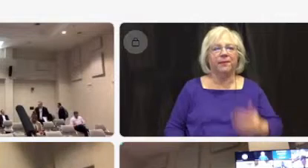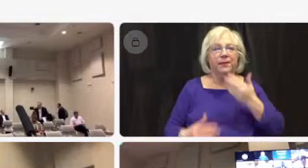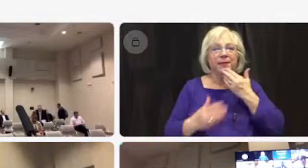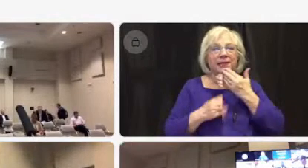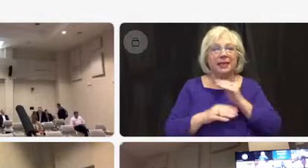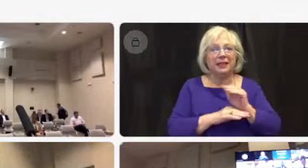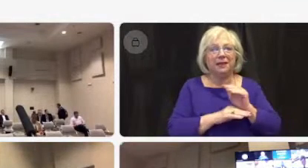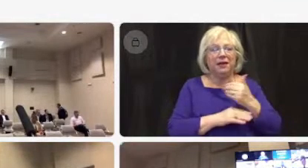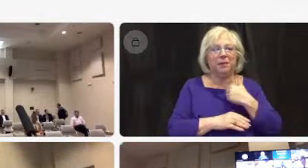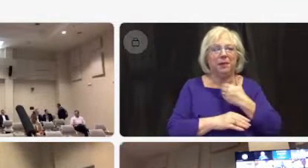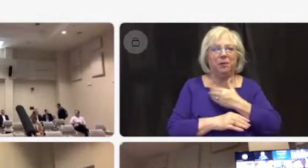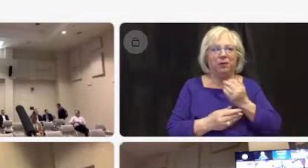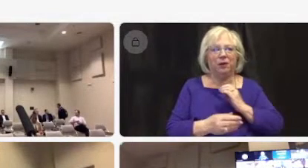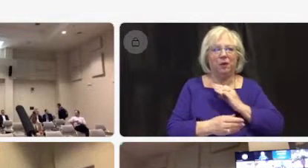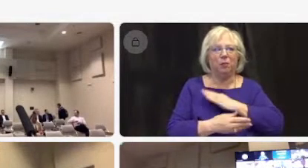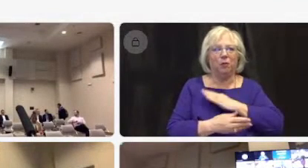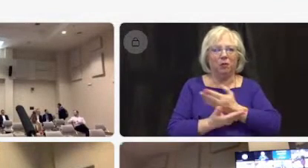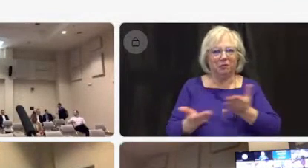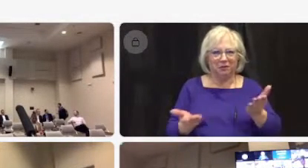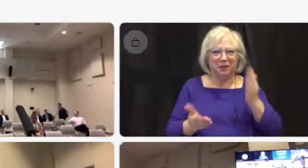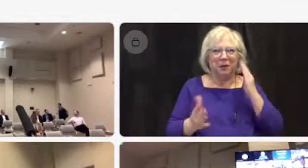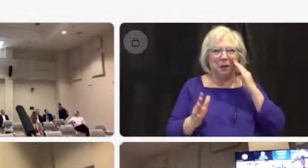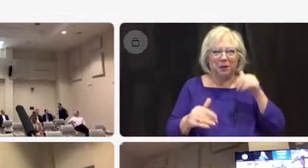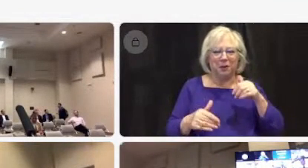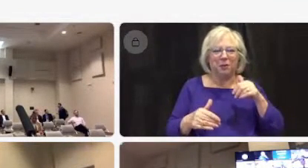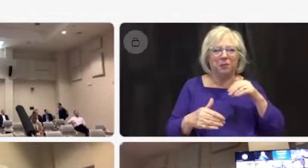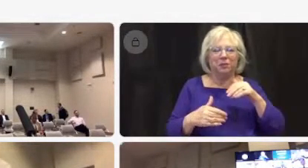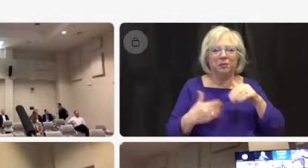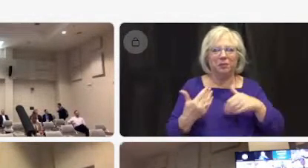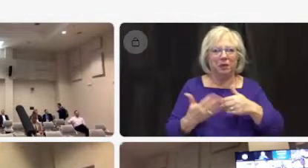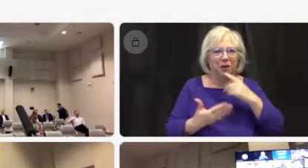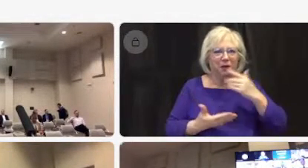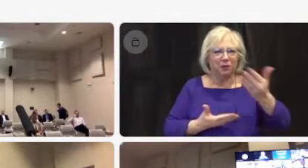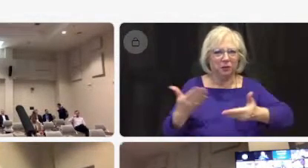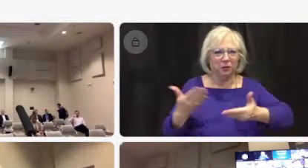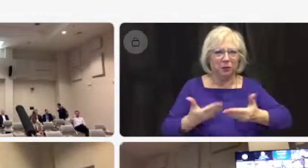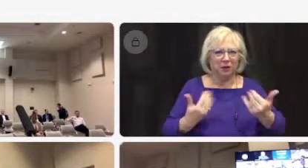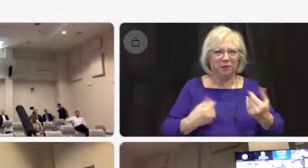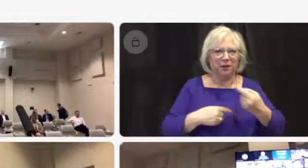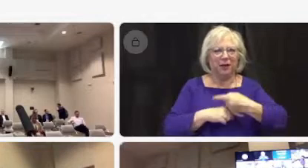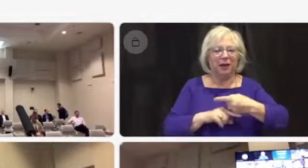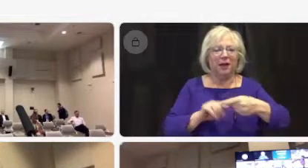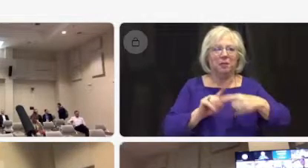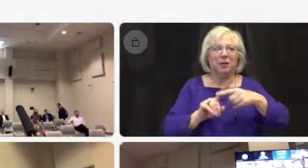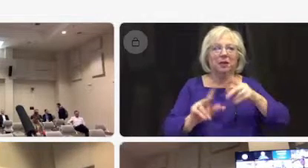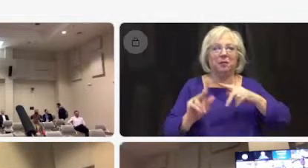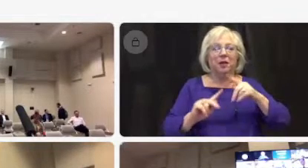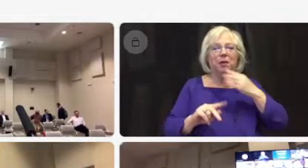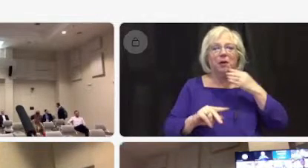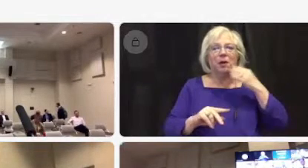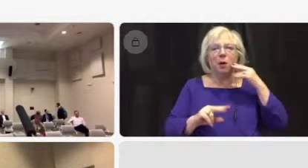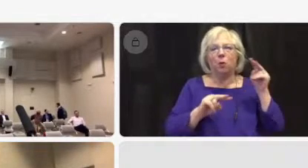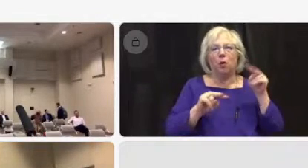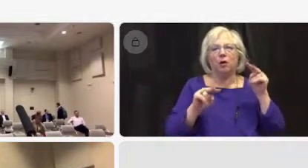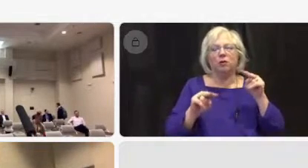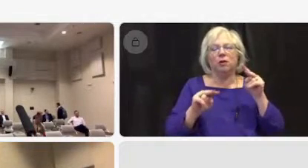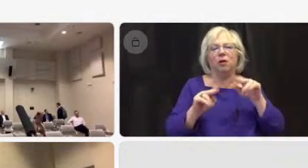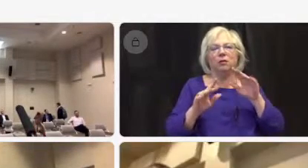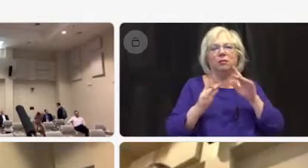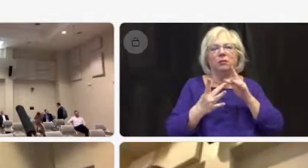evening, members of the board. Hope everyone's welcome today, as well as those watching online.